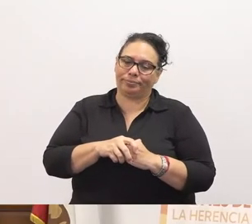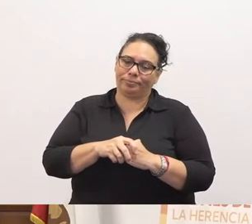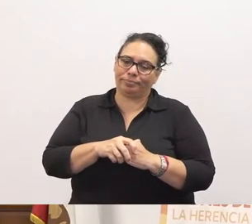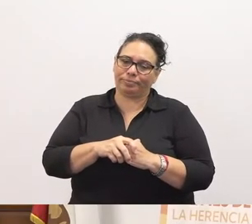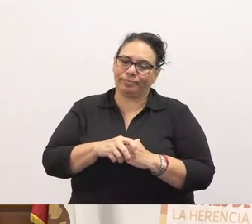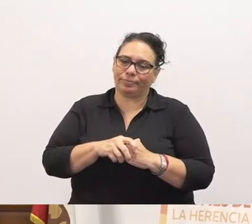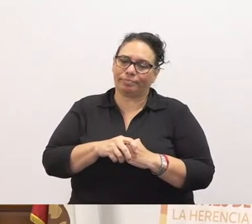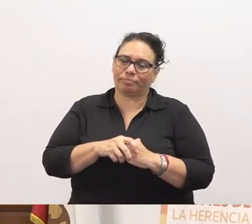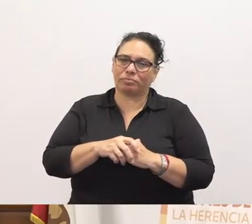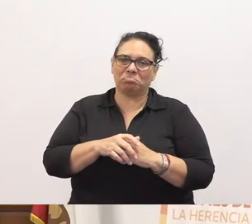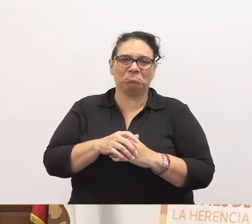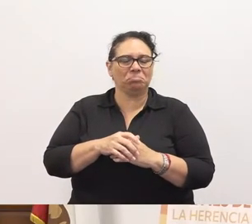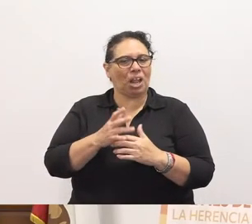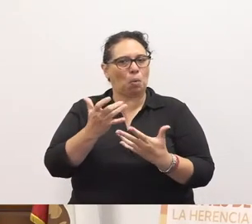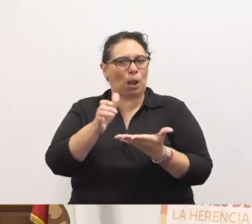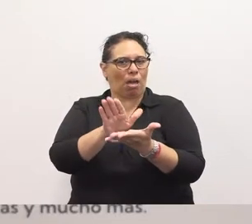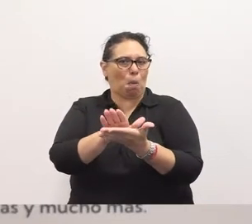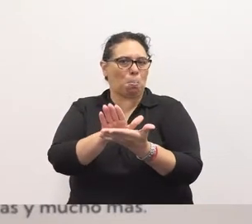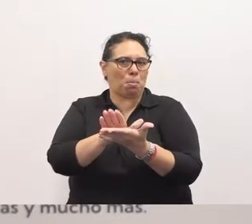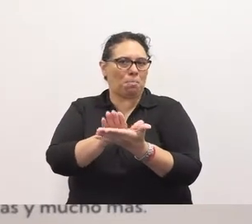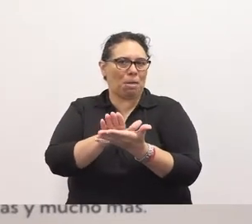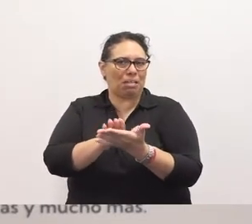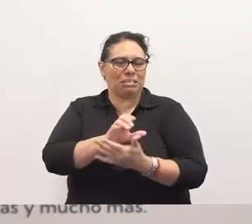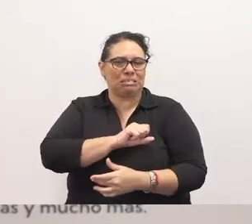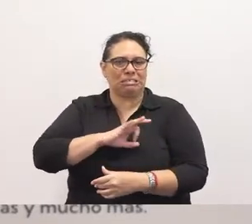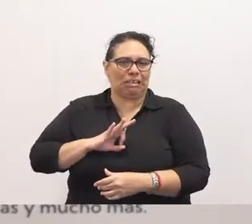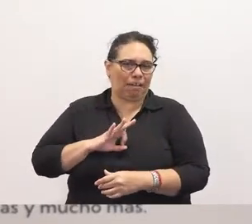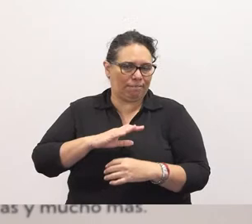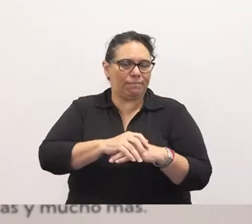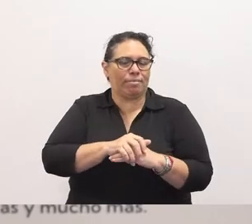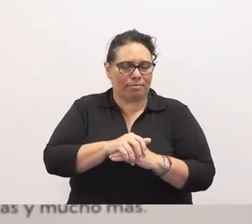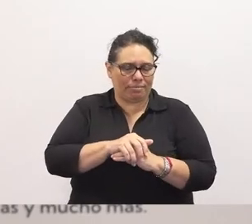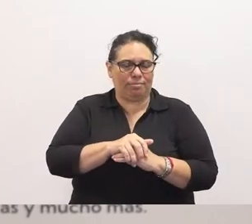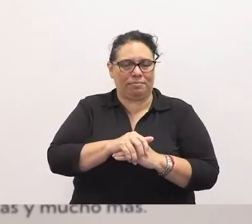Yeah, I also want to compliment the staff on